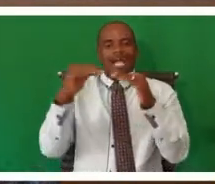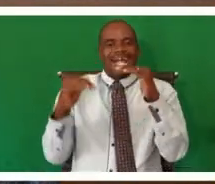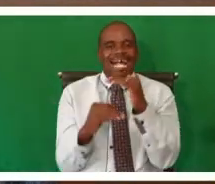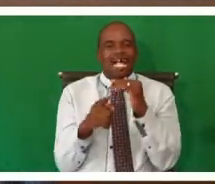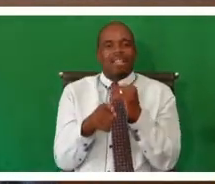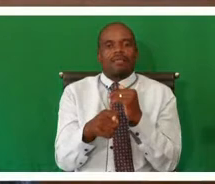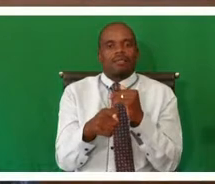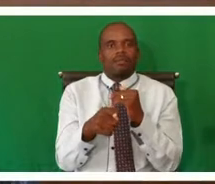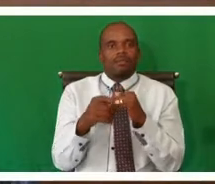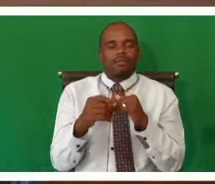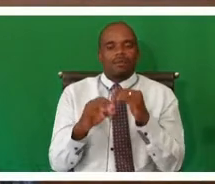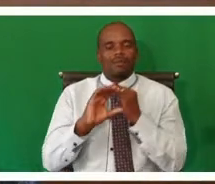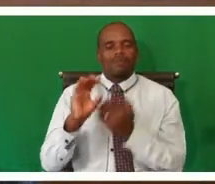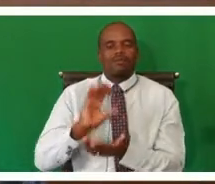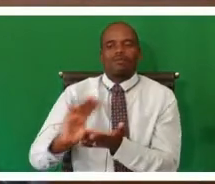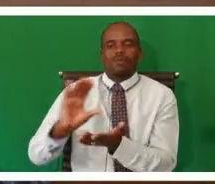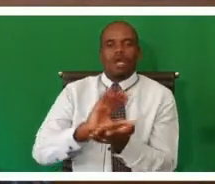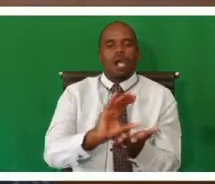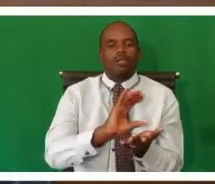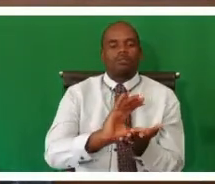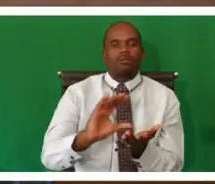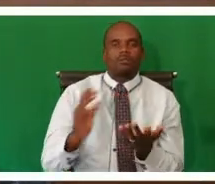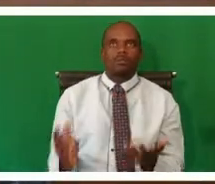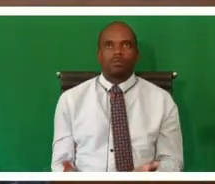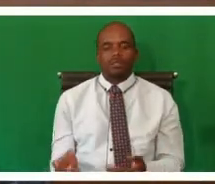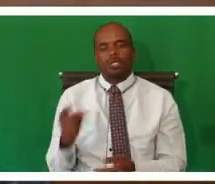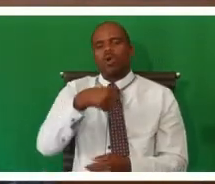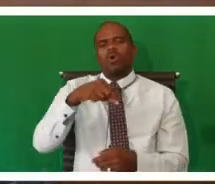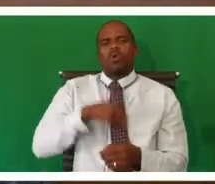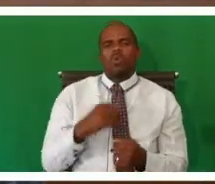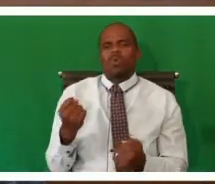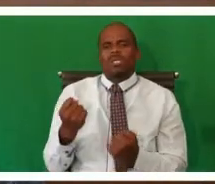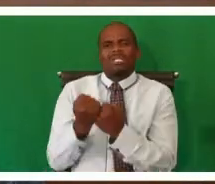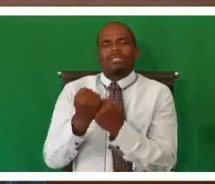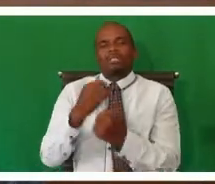Fund, we assisted